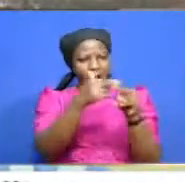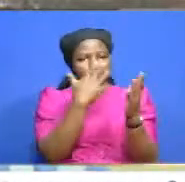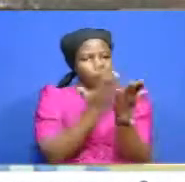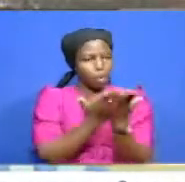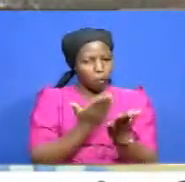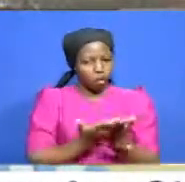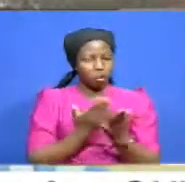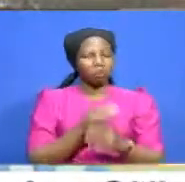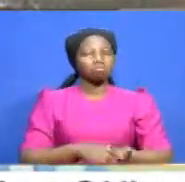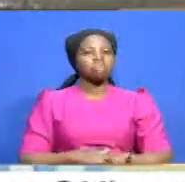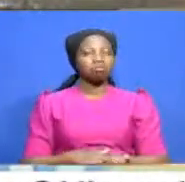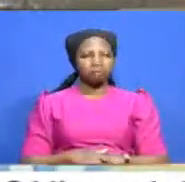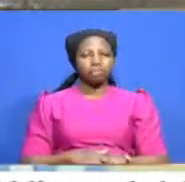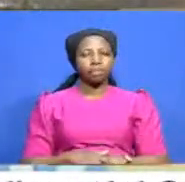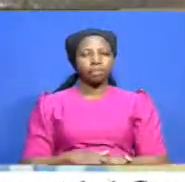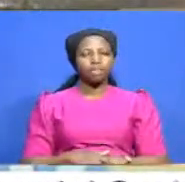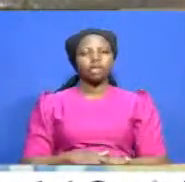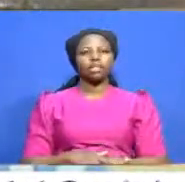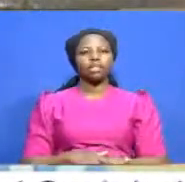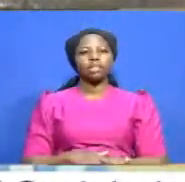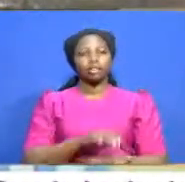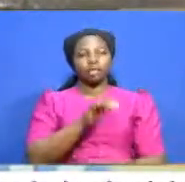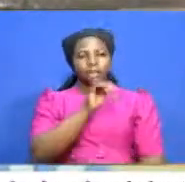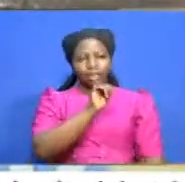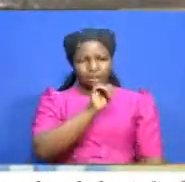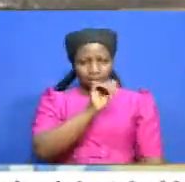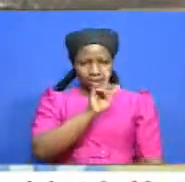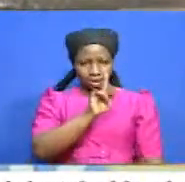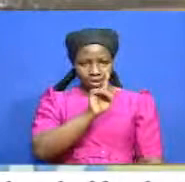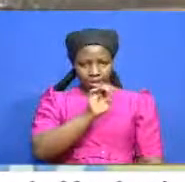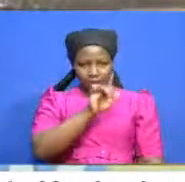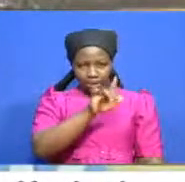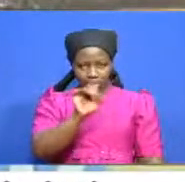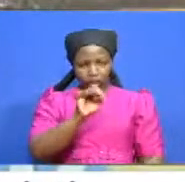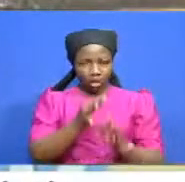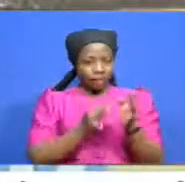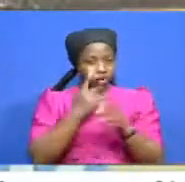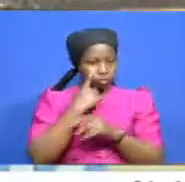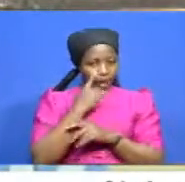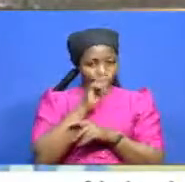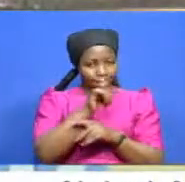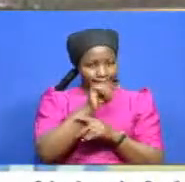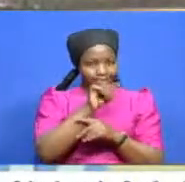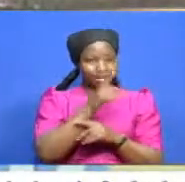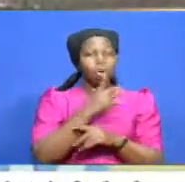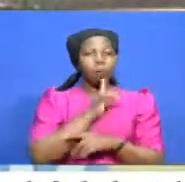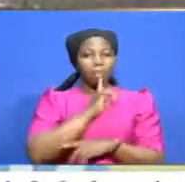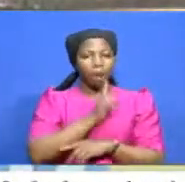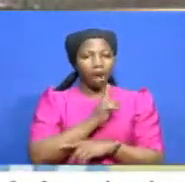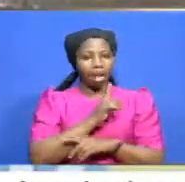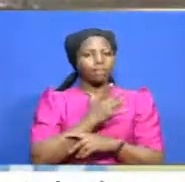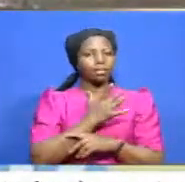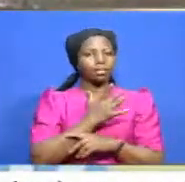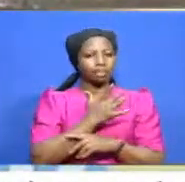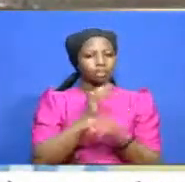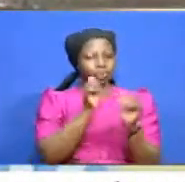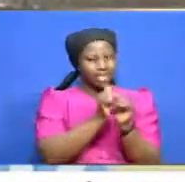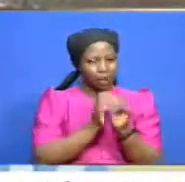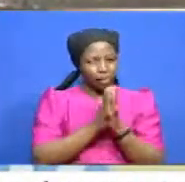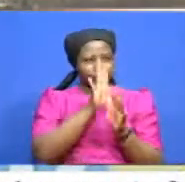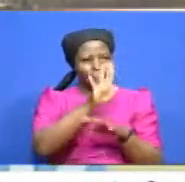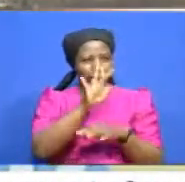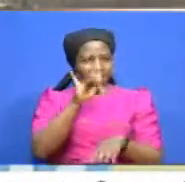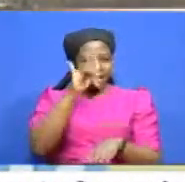directive. But then, Akello, if you look at, you know, this particular directive and its impact, its ripple effect even